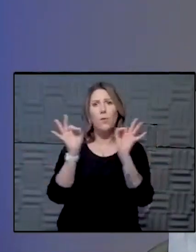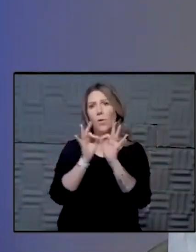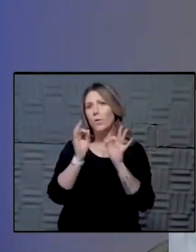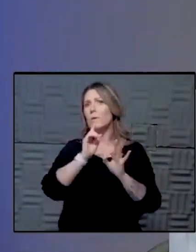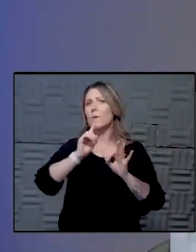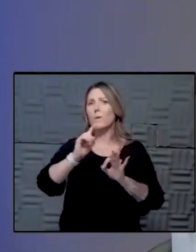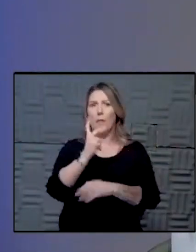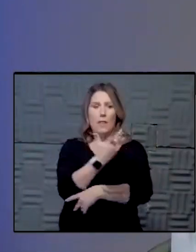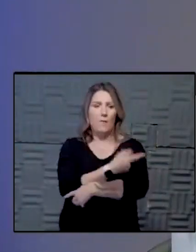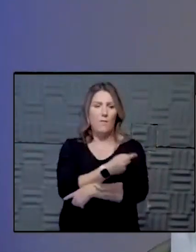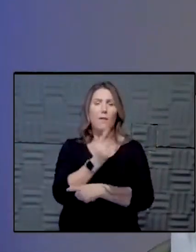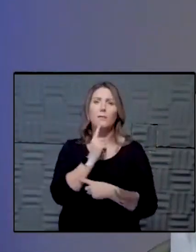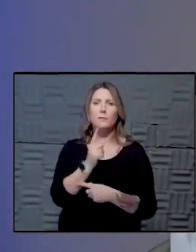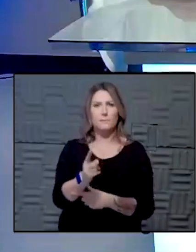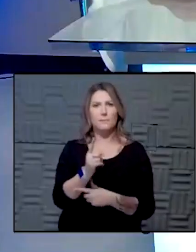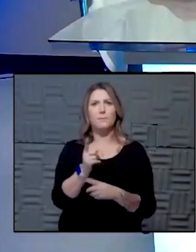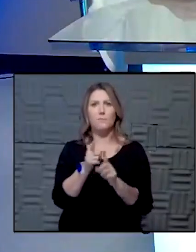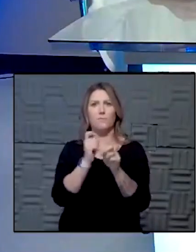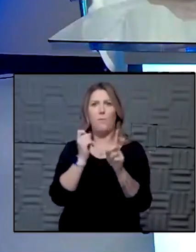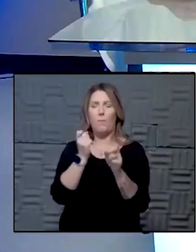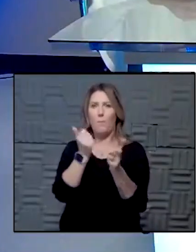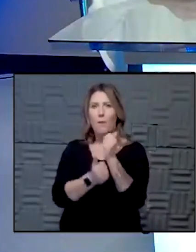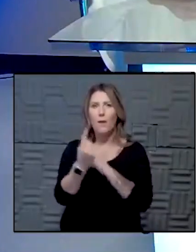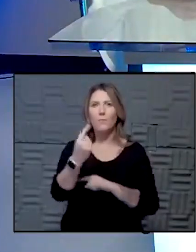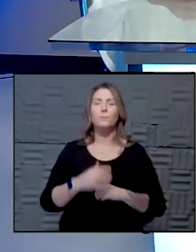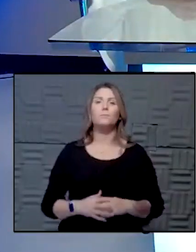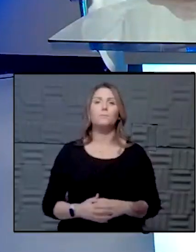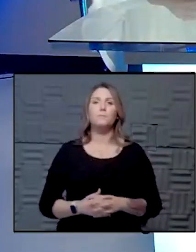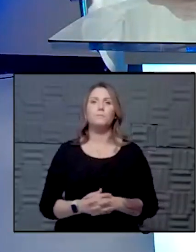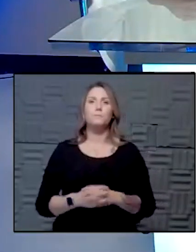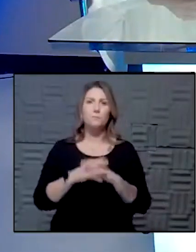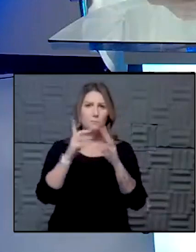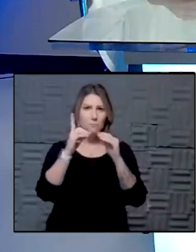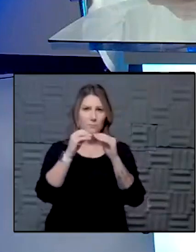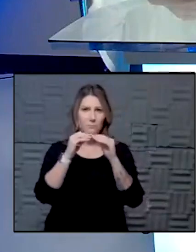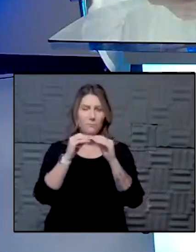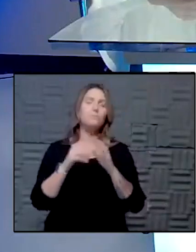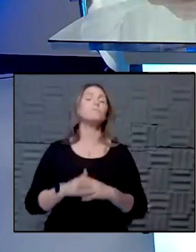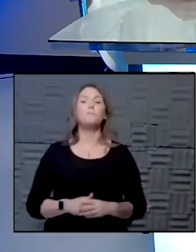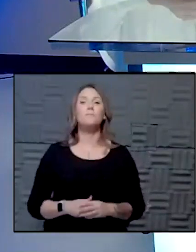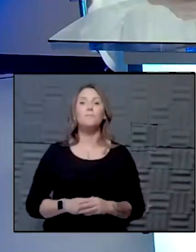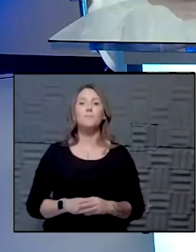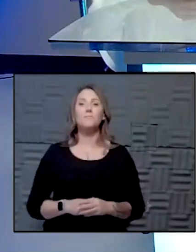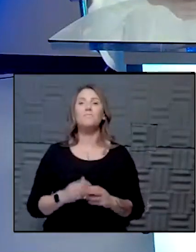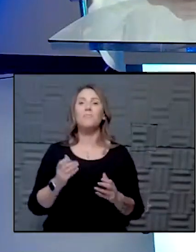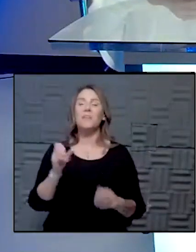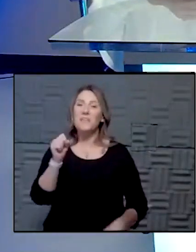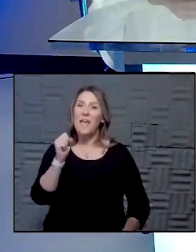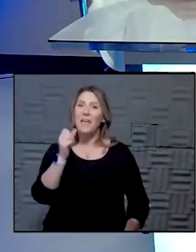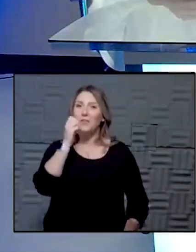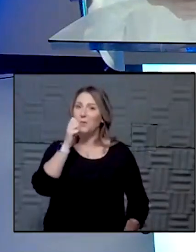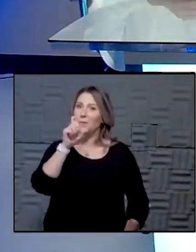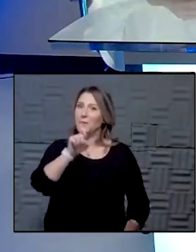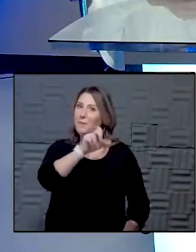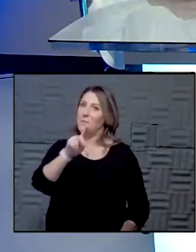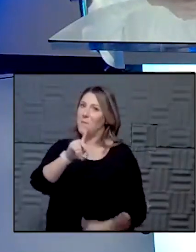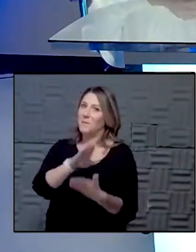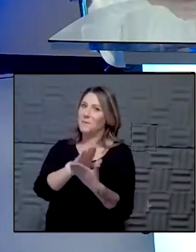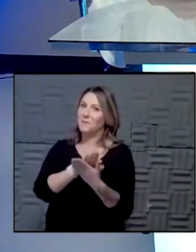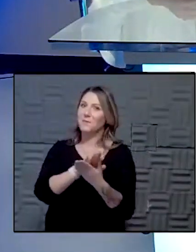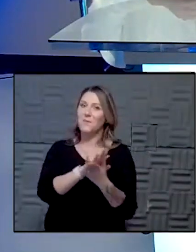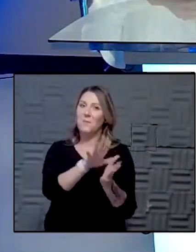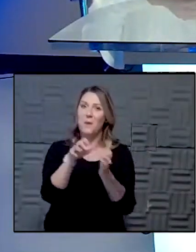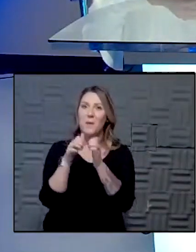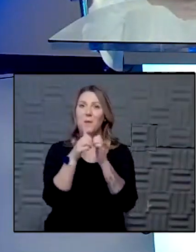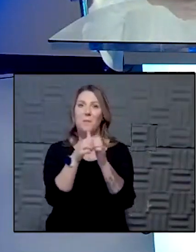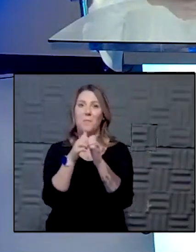get vaccine uptake by everybody. Okay. And You got then, one more question? One more? Yeah, I know the girls have got to get back to school too, so I'm going to